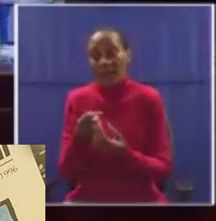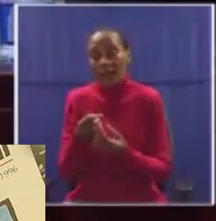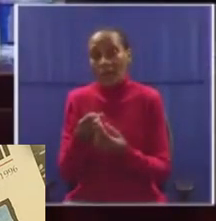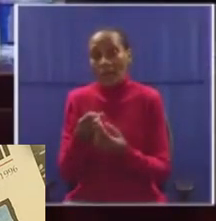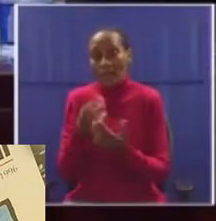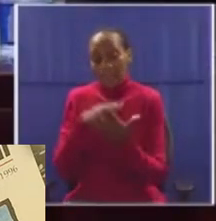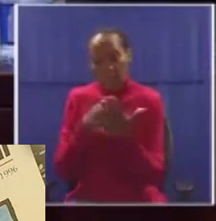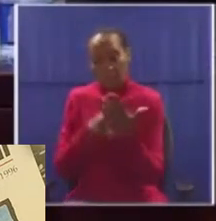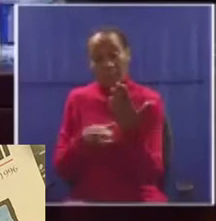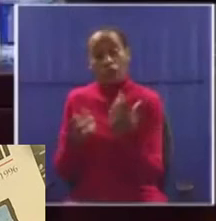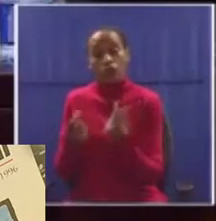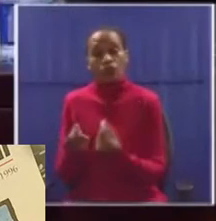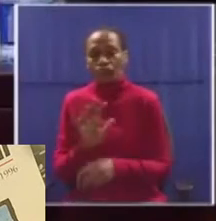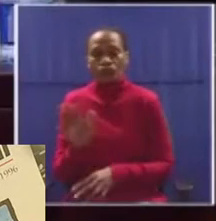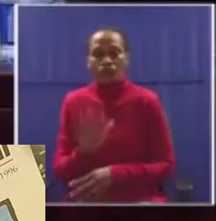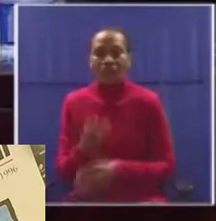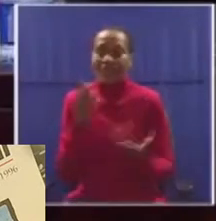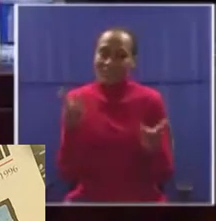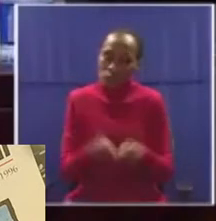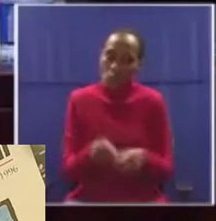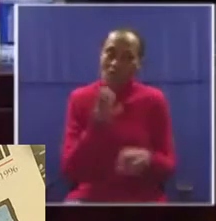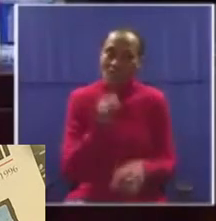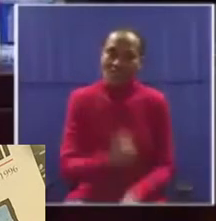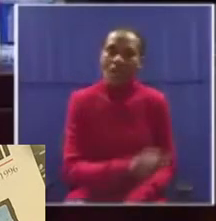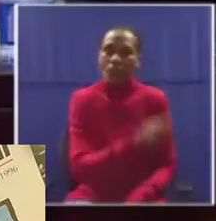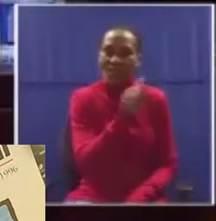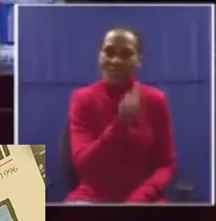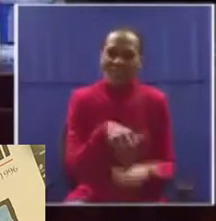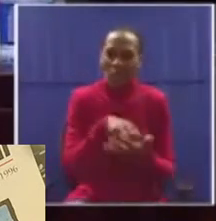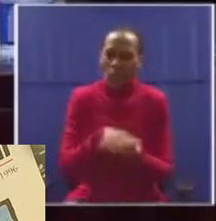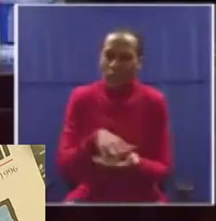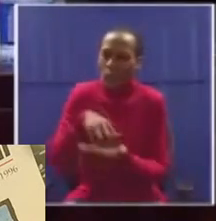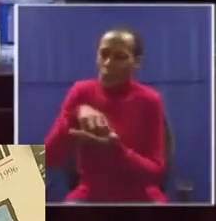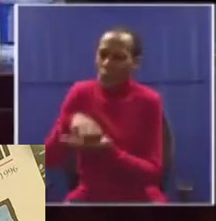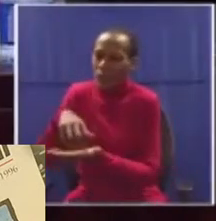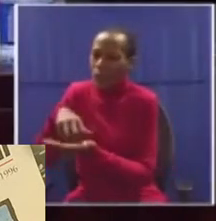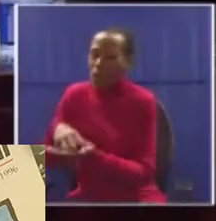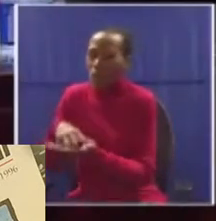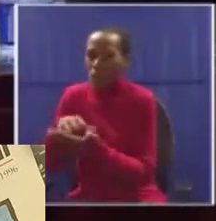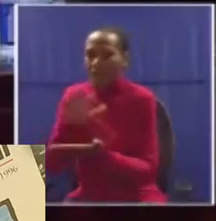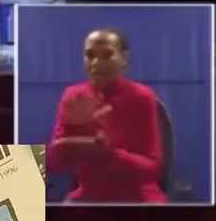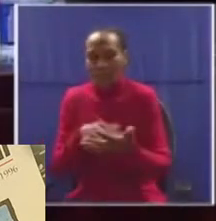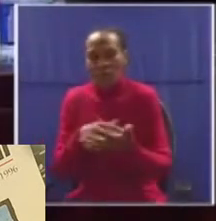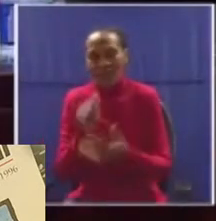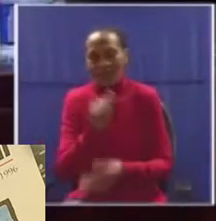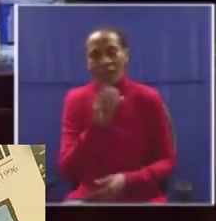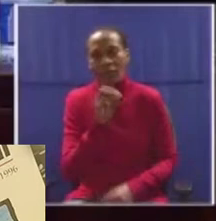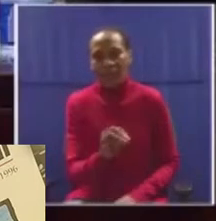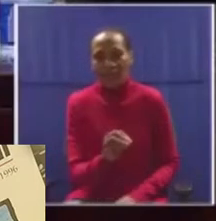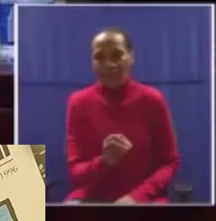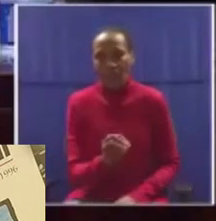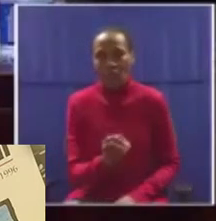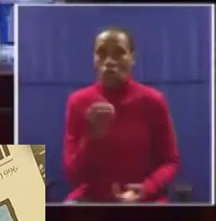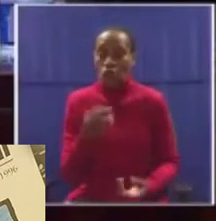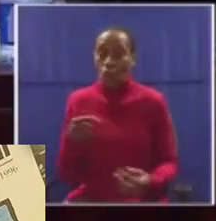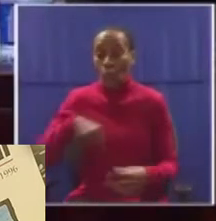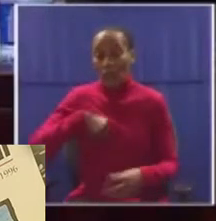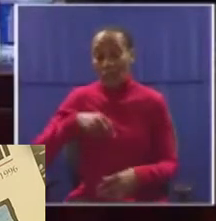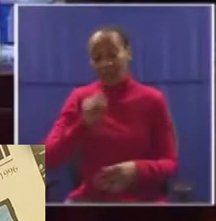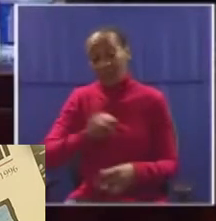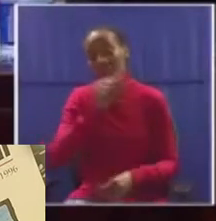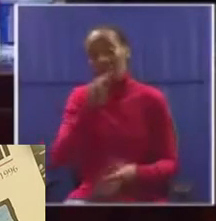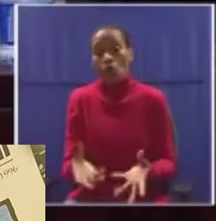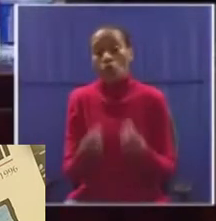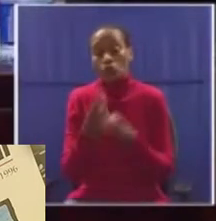South Africa was deemed to have too many weaknesses in its legal framework and put under a one-year observation